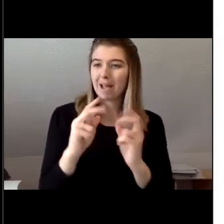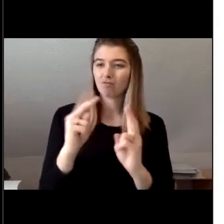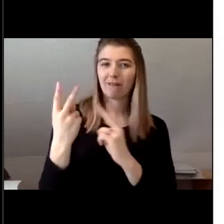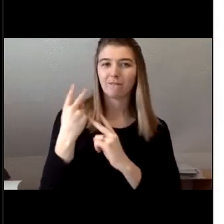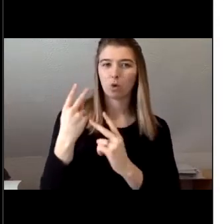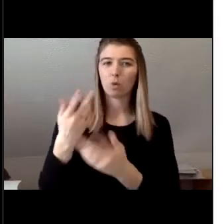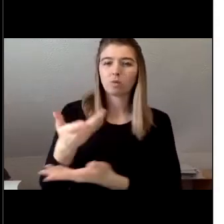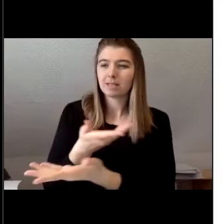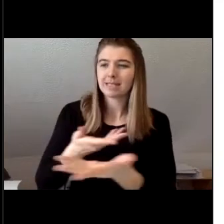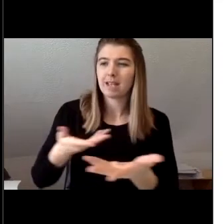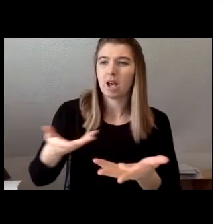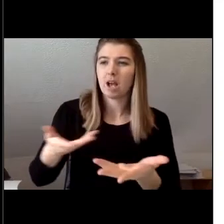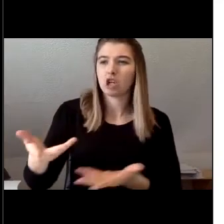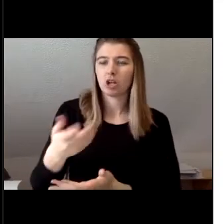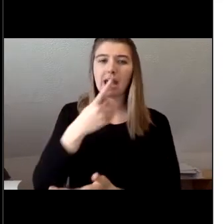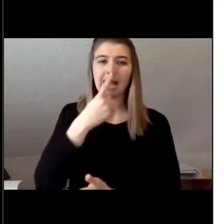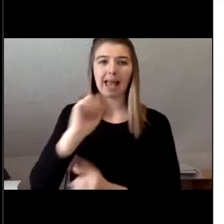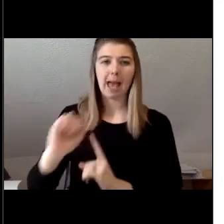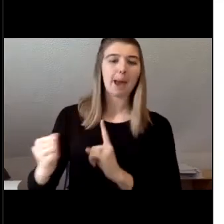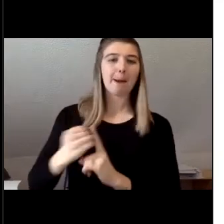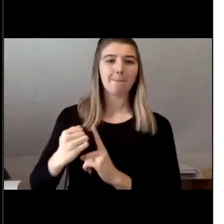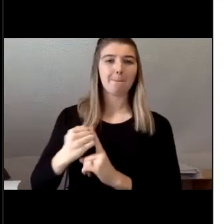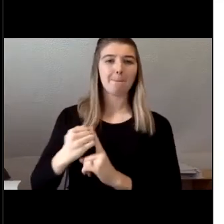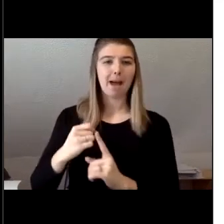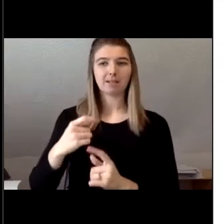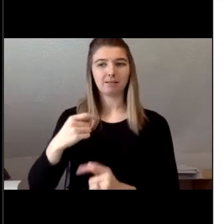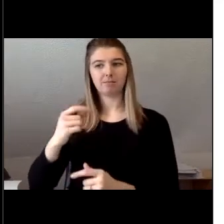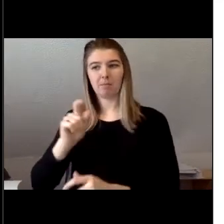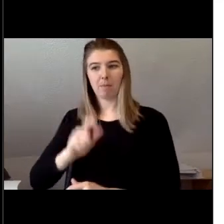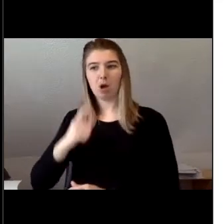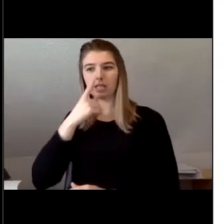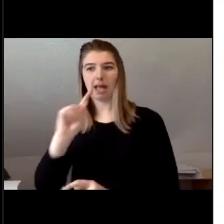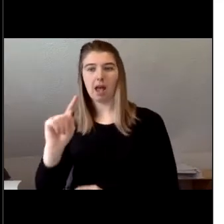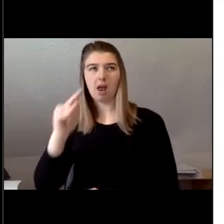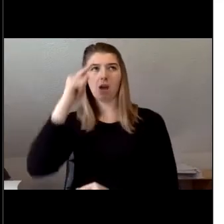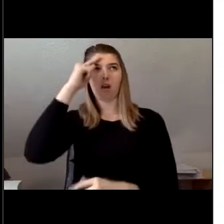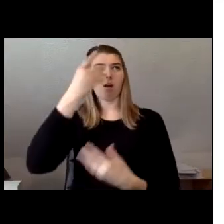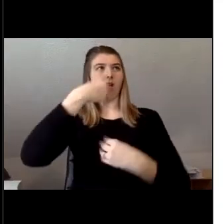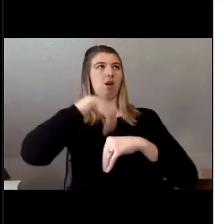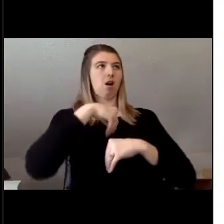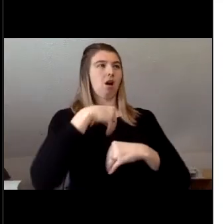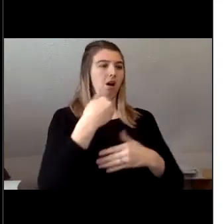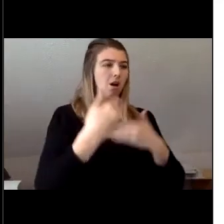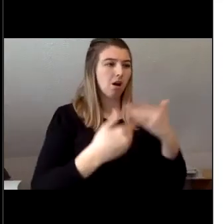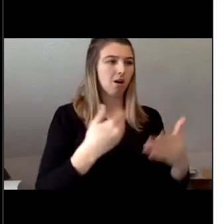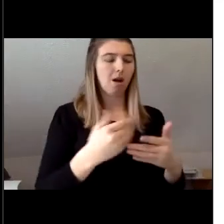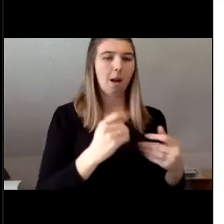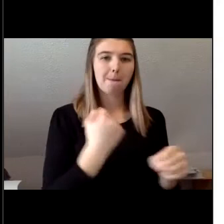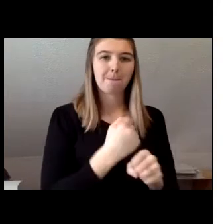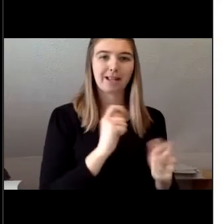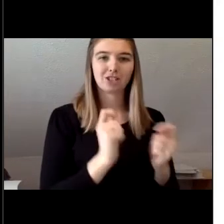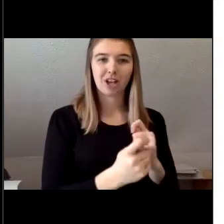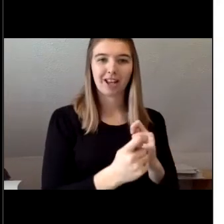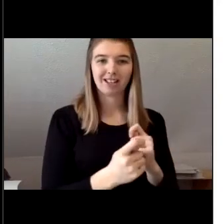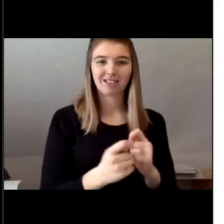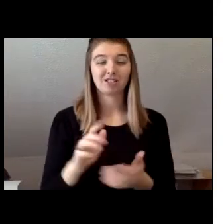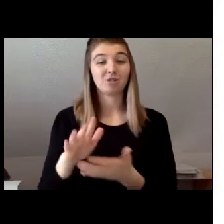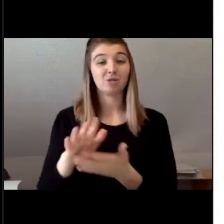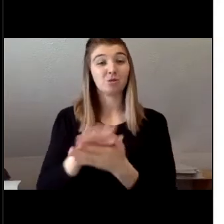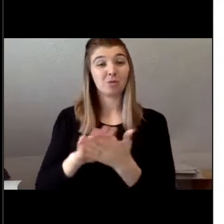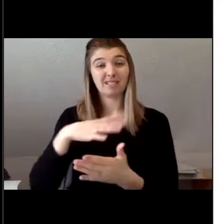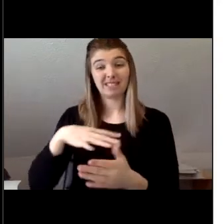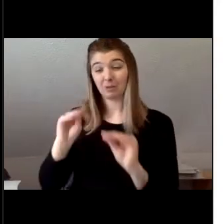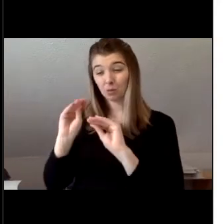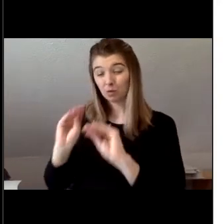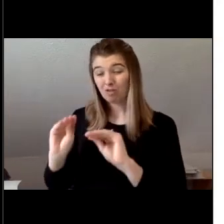far beyond the meetings themselves. So staff and reviewers need training to understand their own biases and how to reflect on